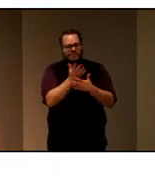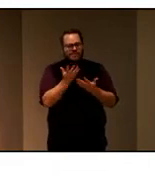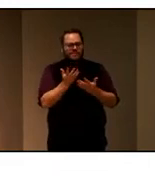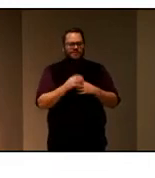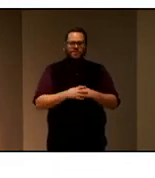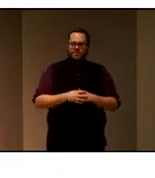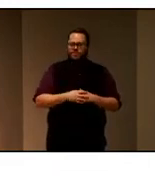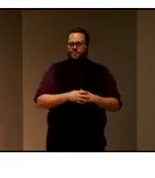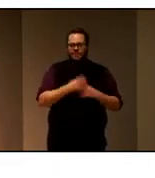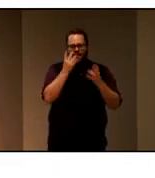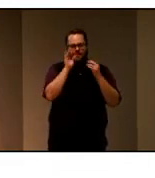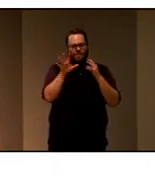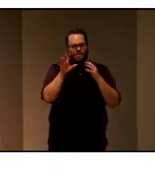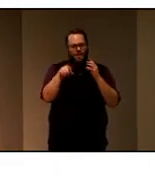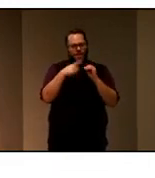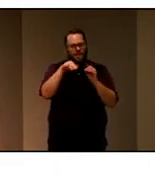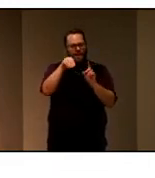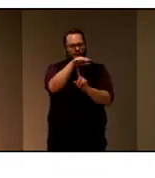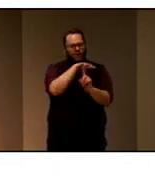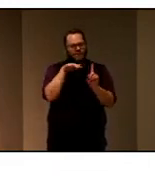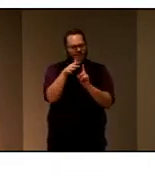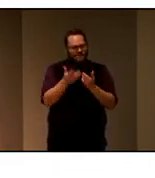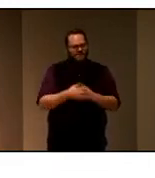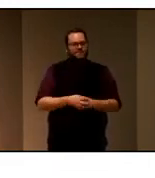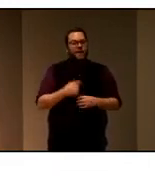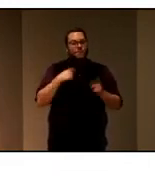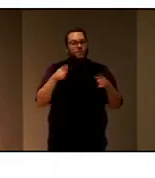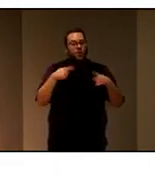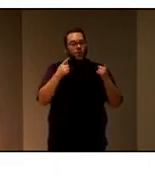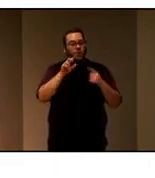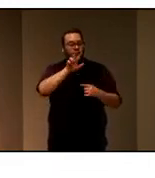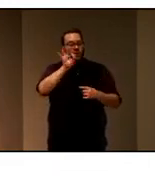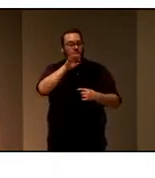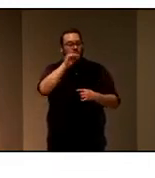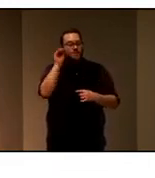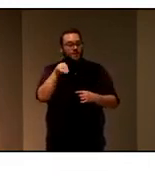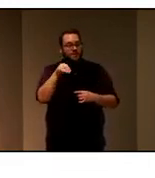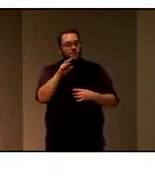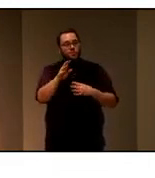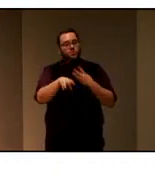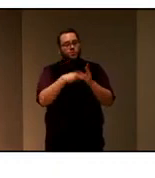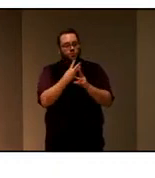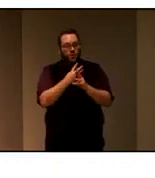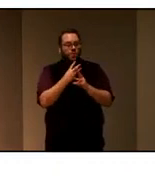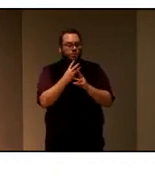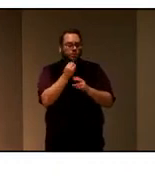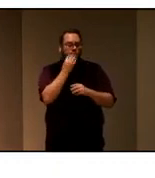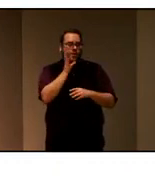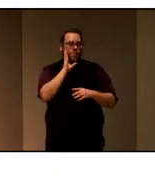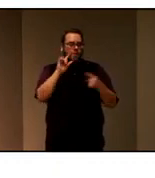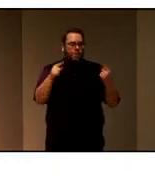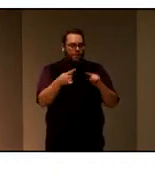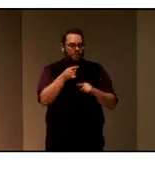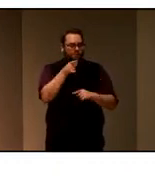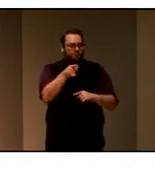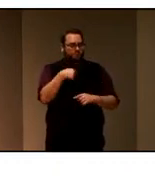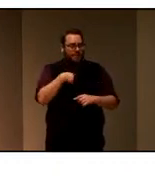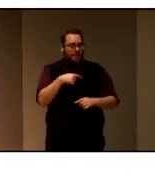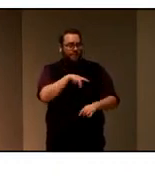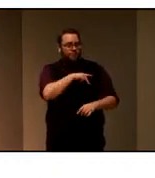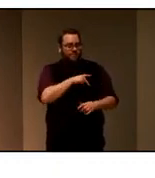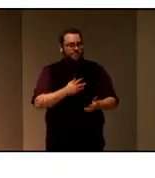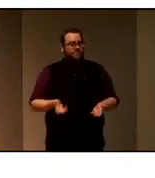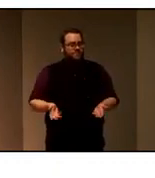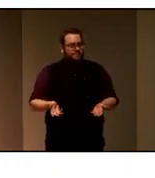bit of context. But I would argue 39% that global warming will harm me personally. So